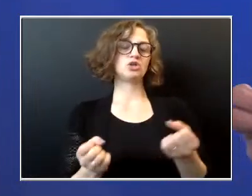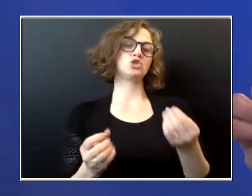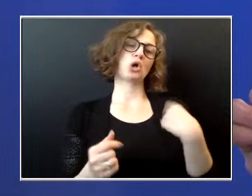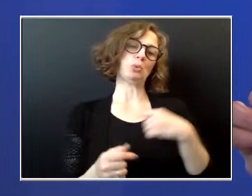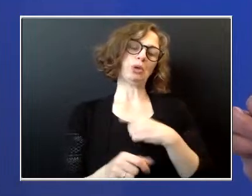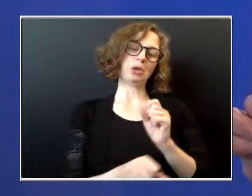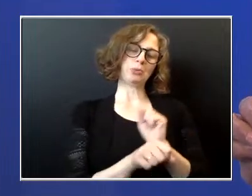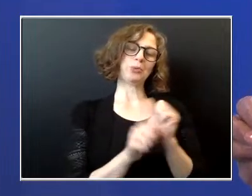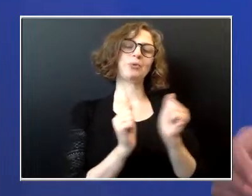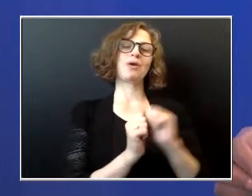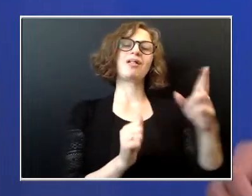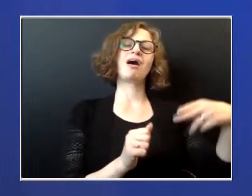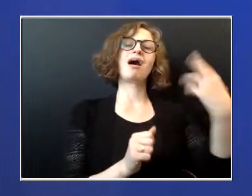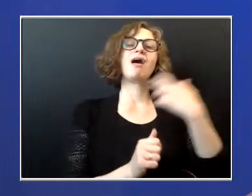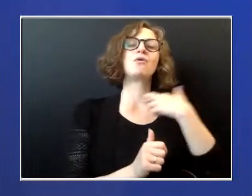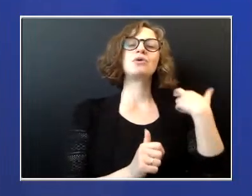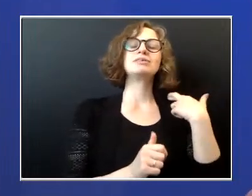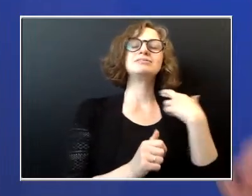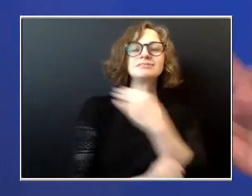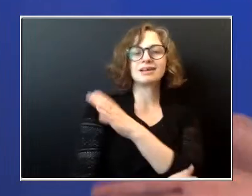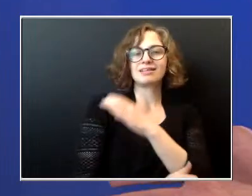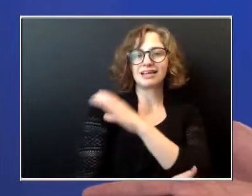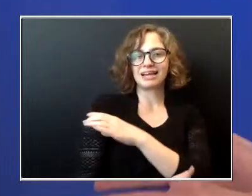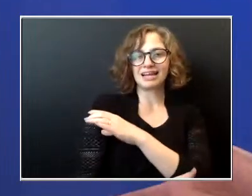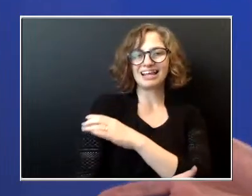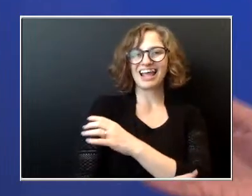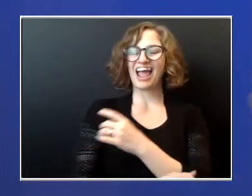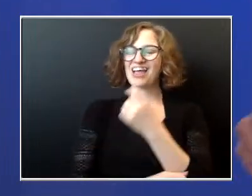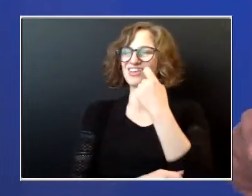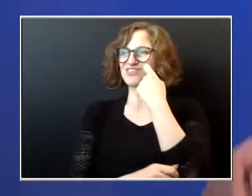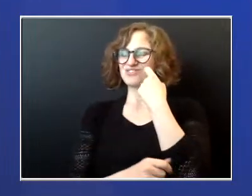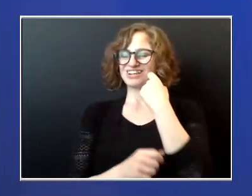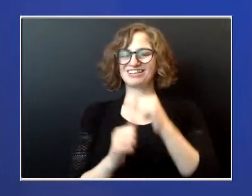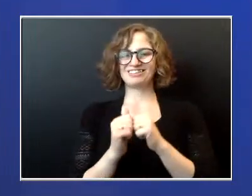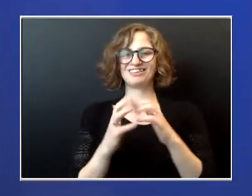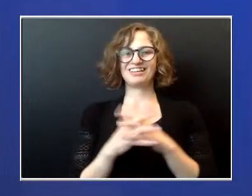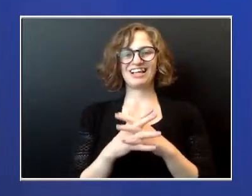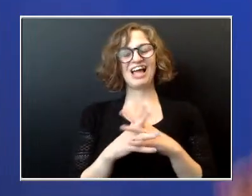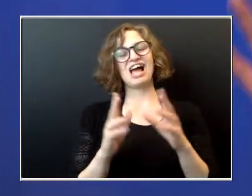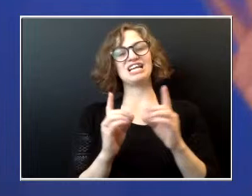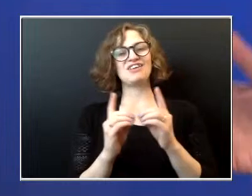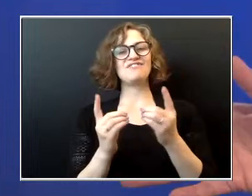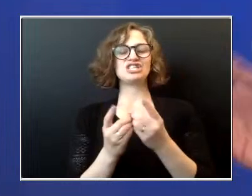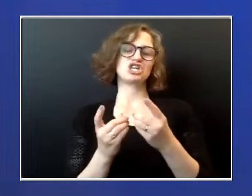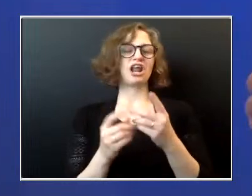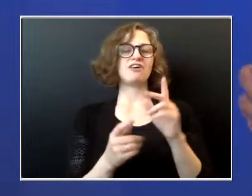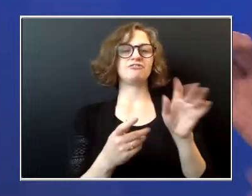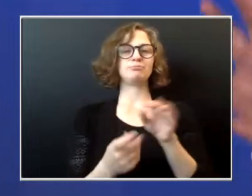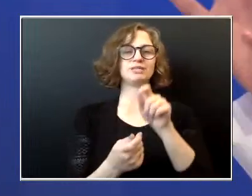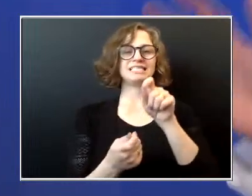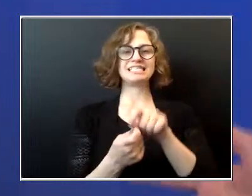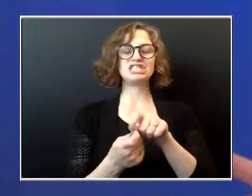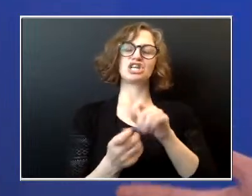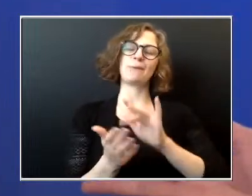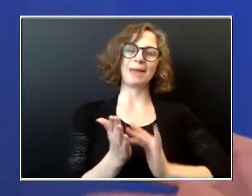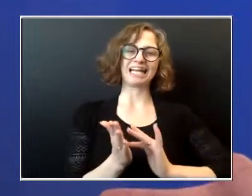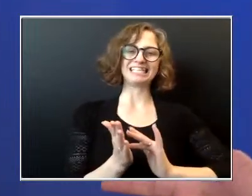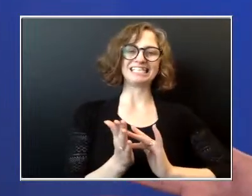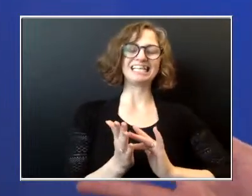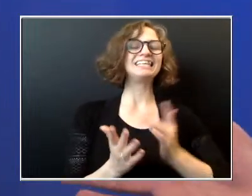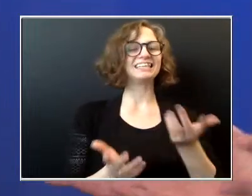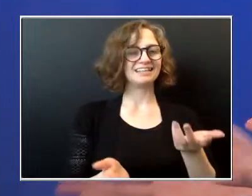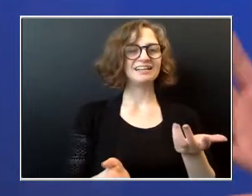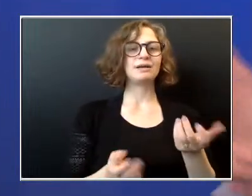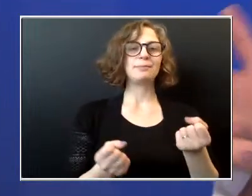clinics and the newly created Division of Precision Medicine with Dr. Weitzel, Dr. Nye. There's many